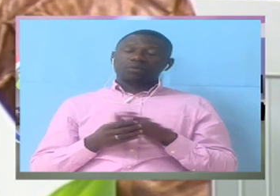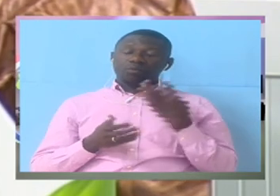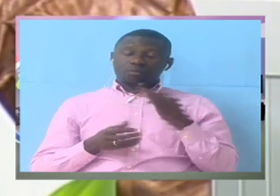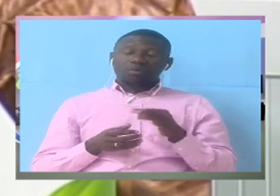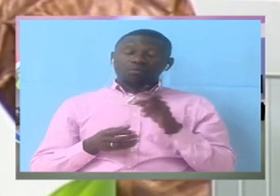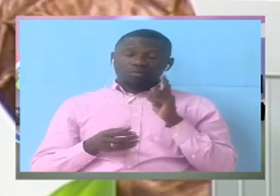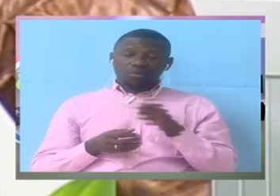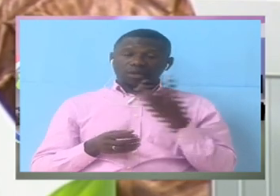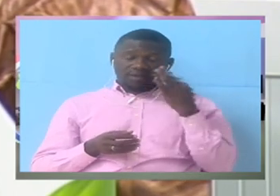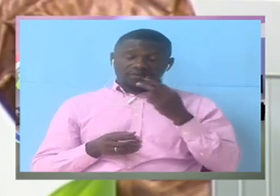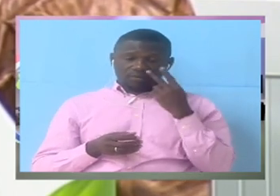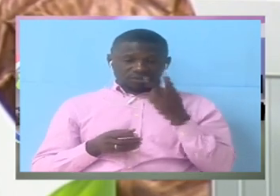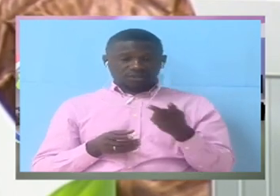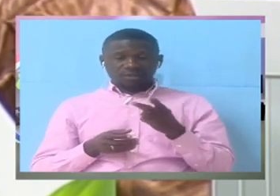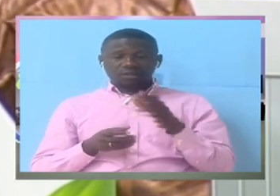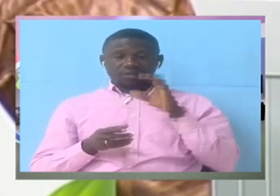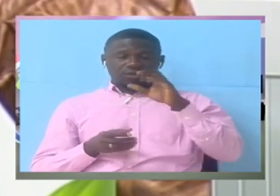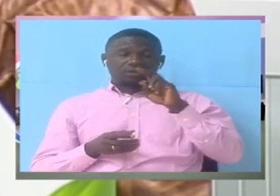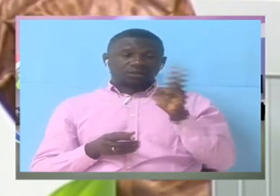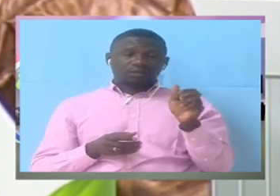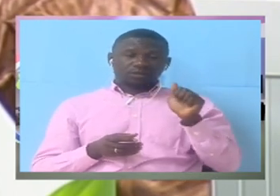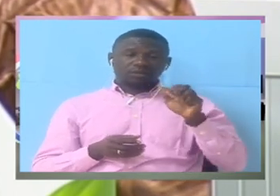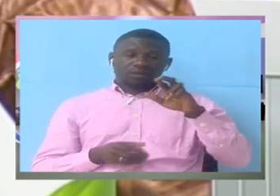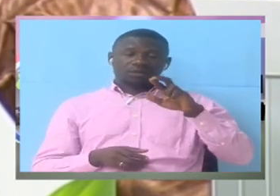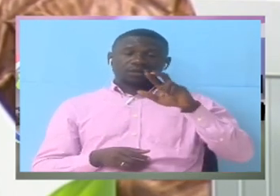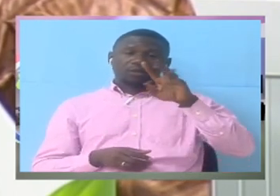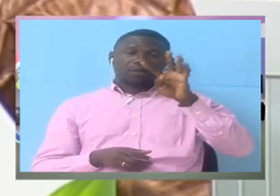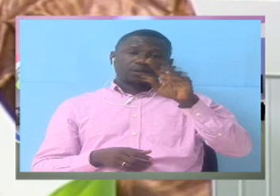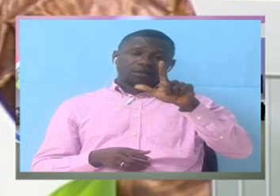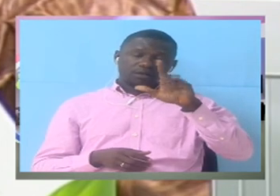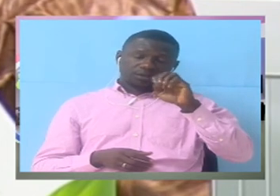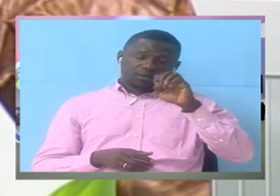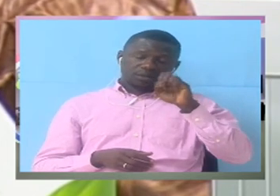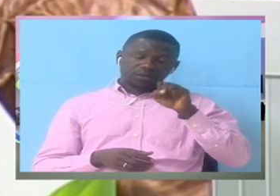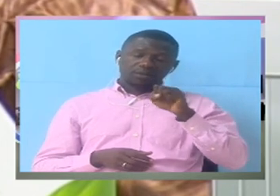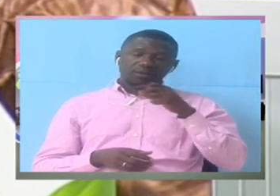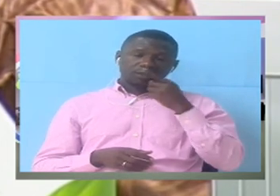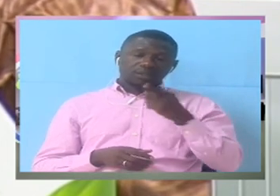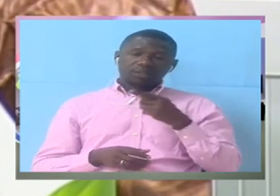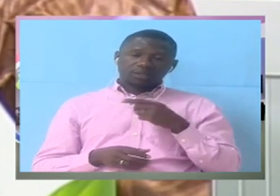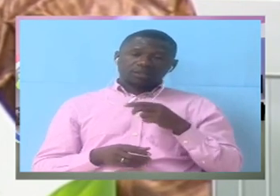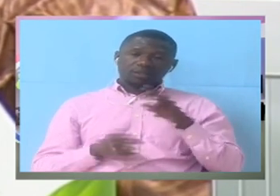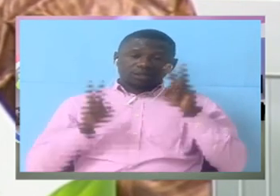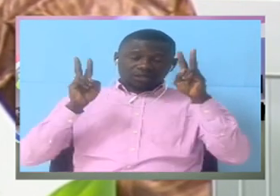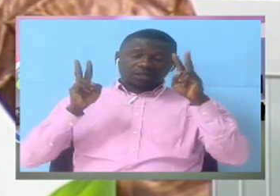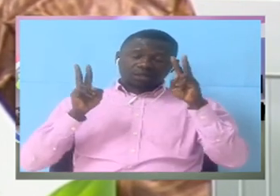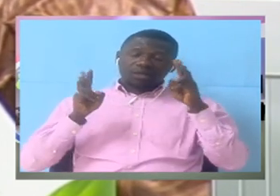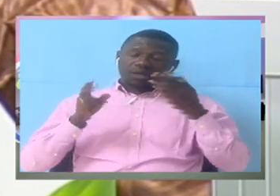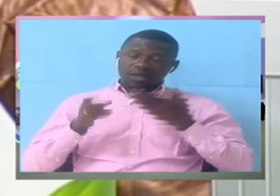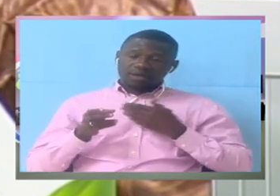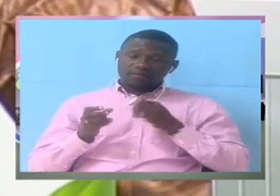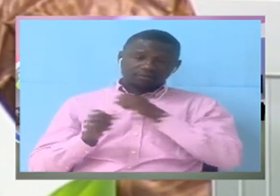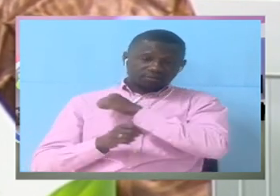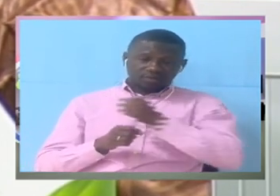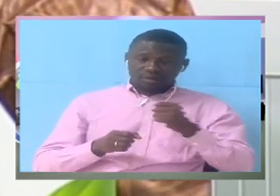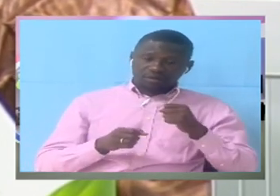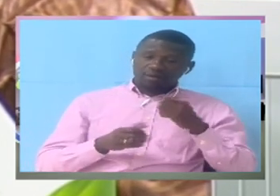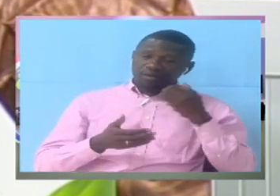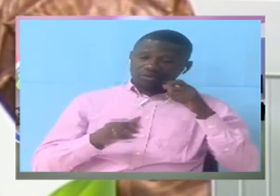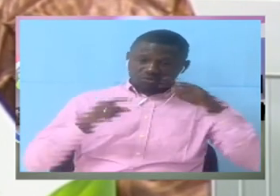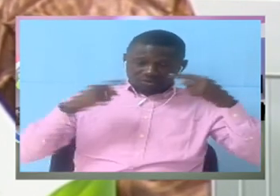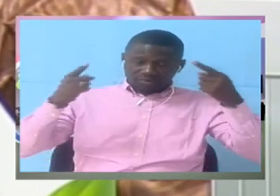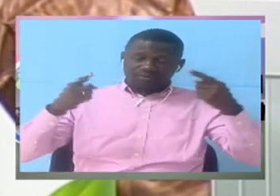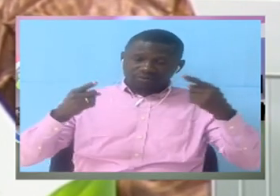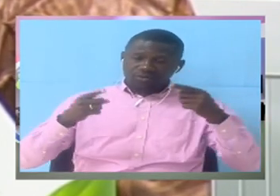Charles Taylor telling us to go back because Jame has launched a coup, I suspect that